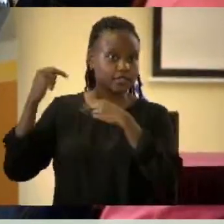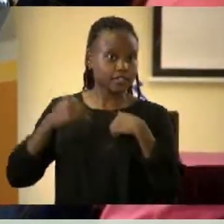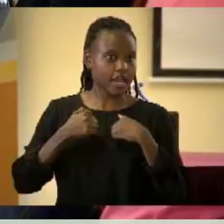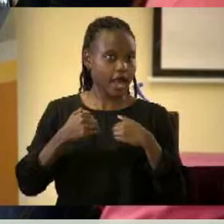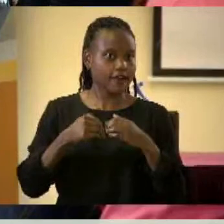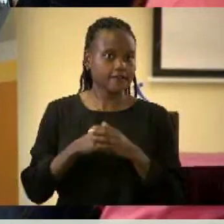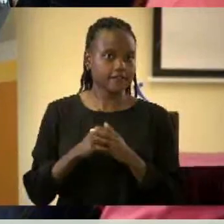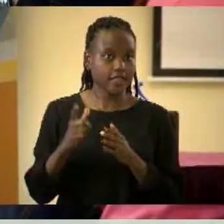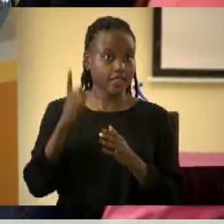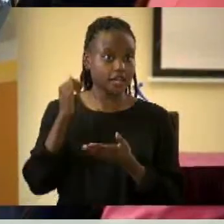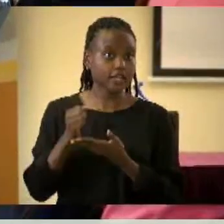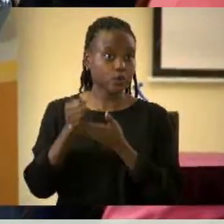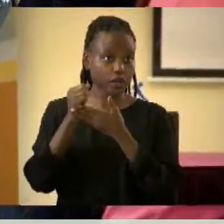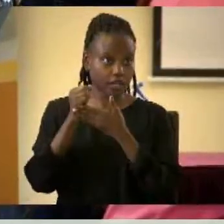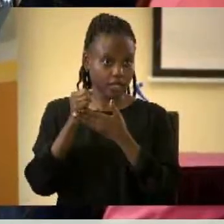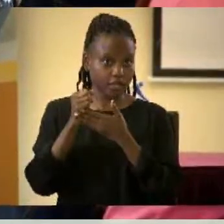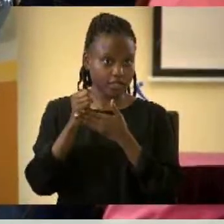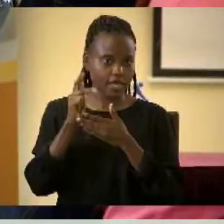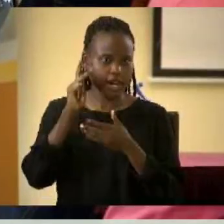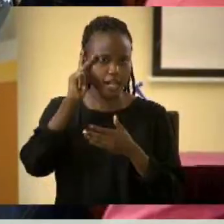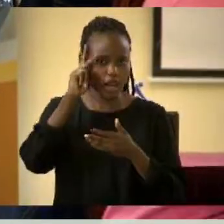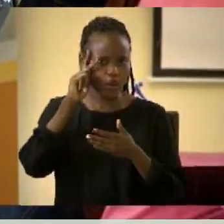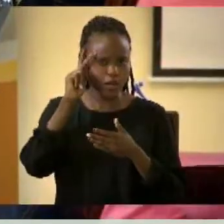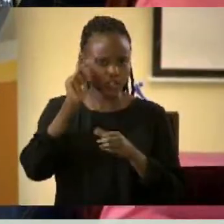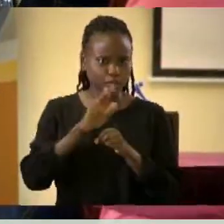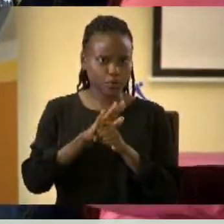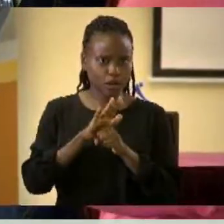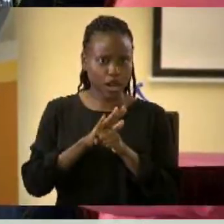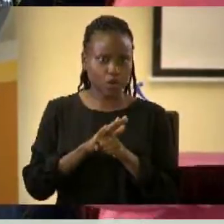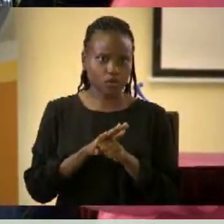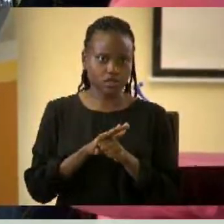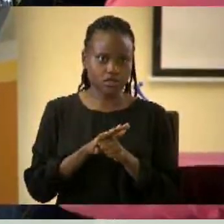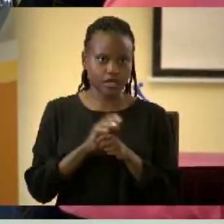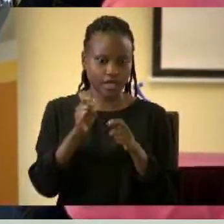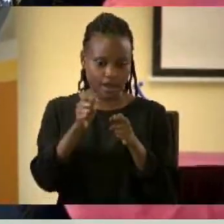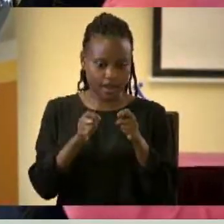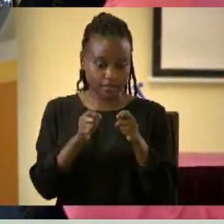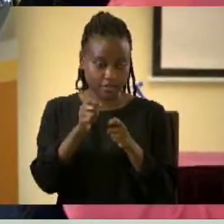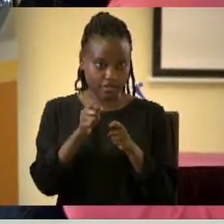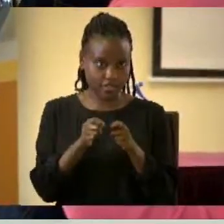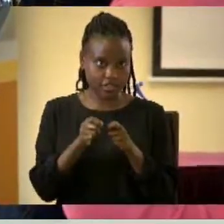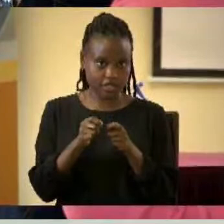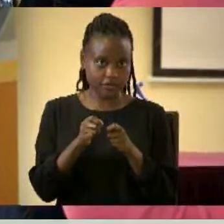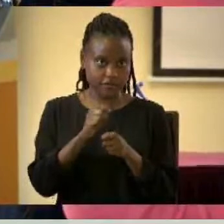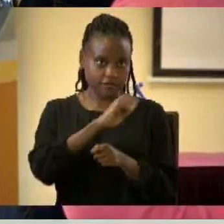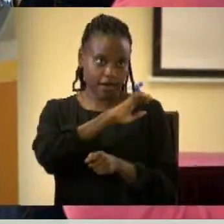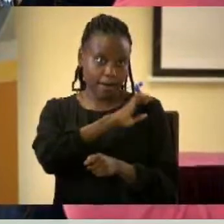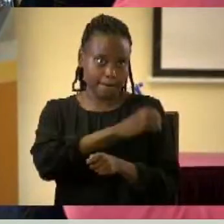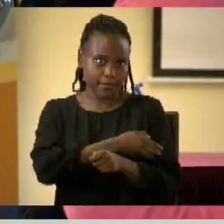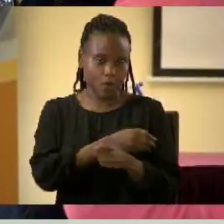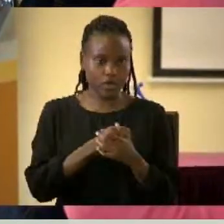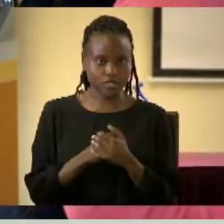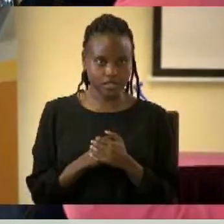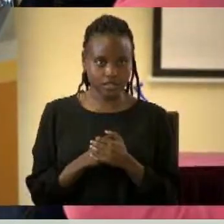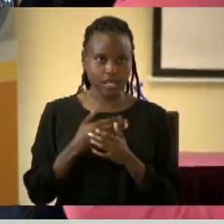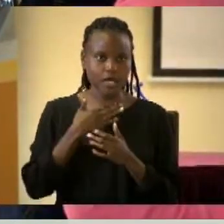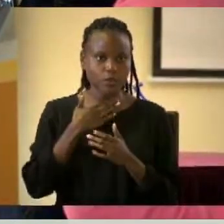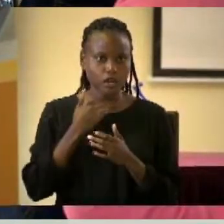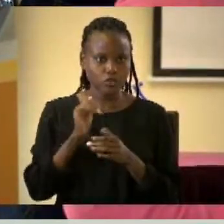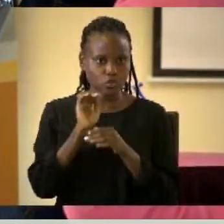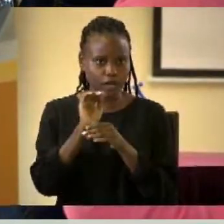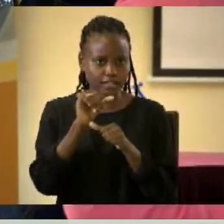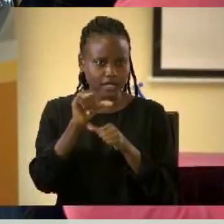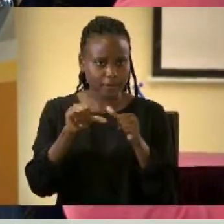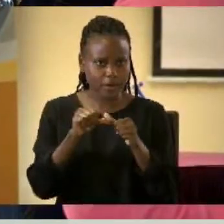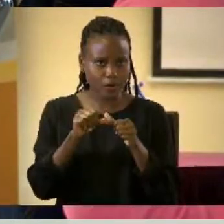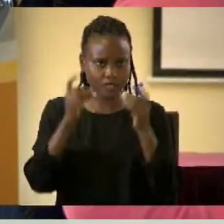legal aid, and she's very knowledgeable, as well as now her administrative powers I want to ask about a decision made about,